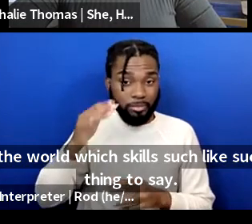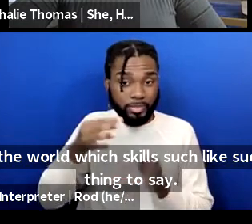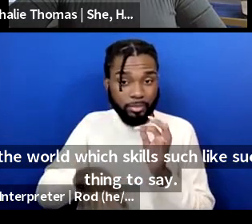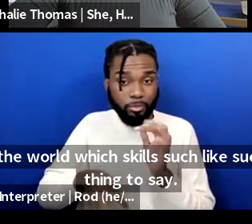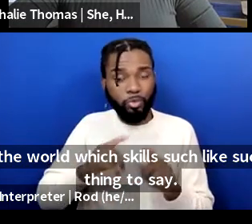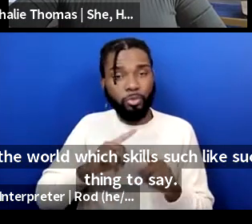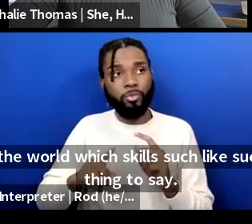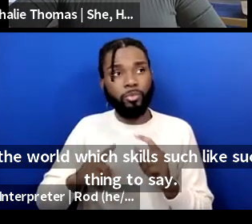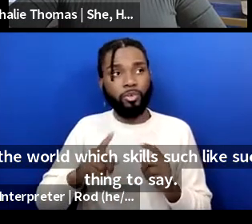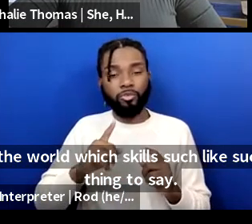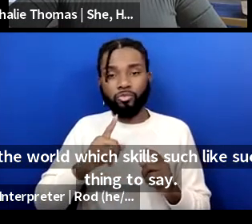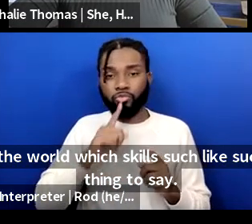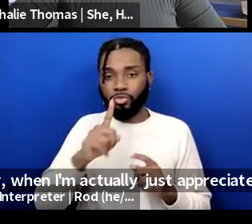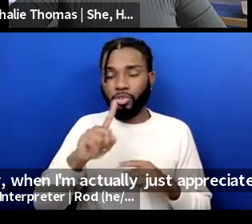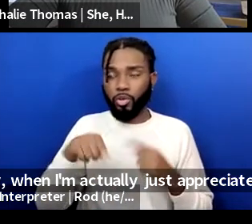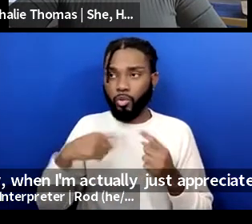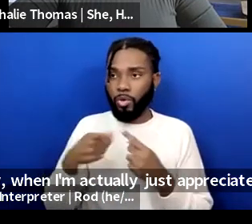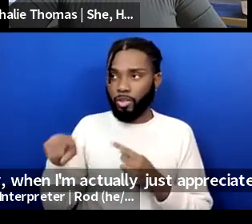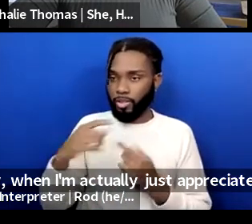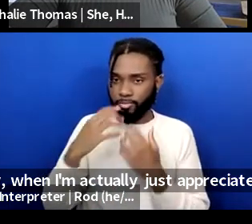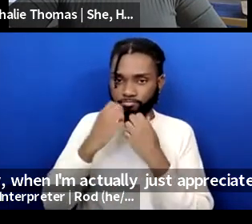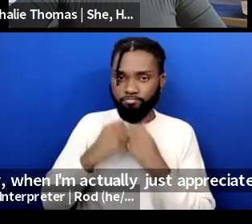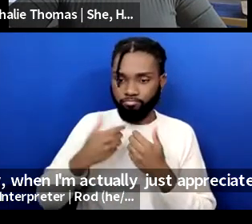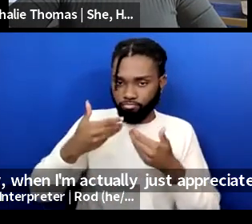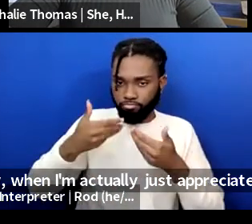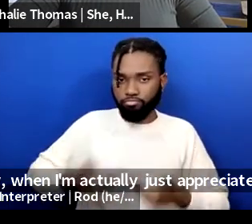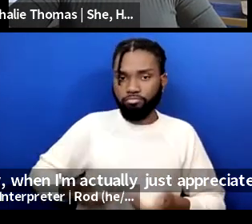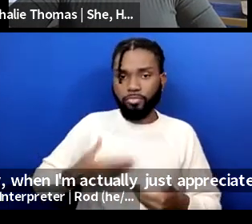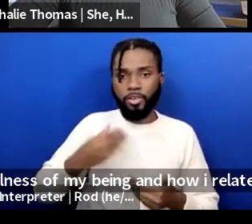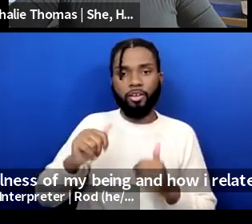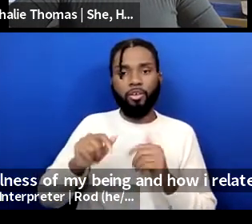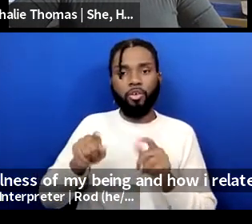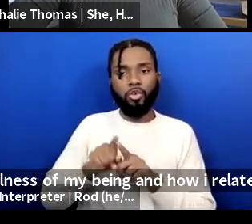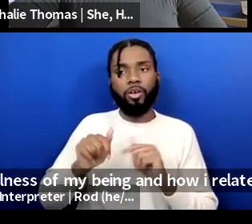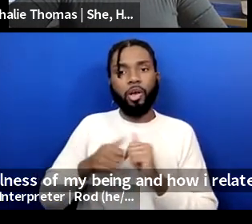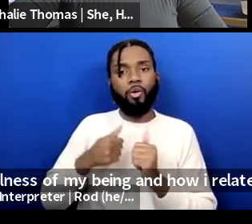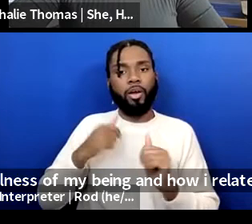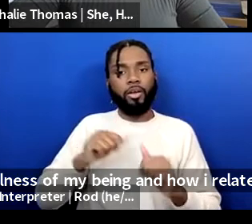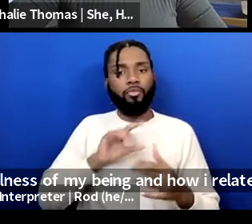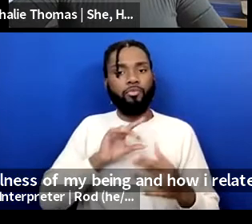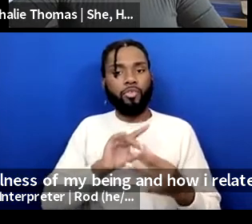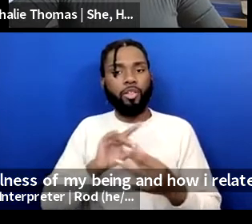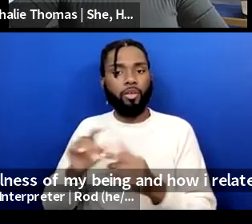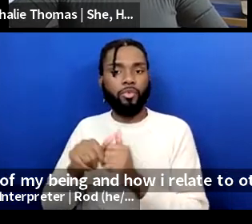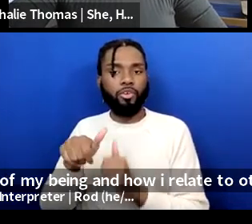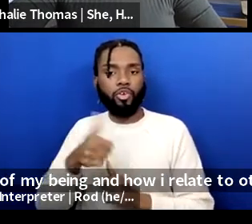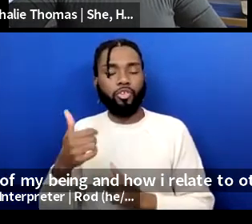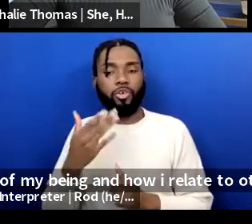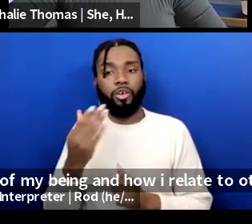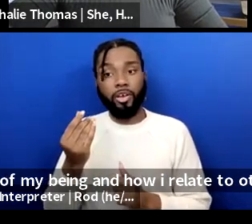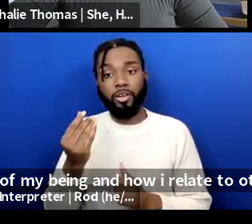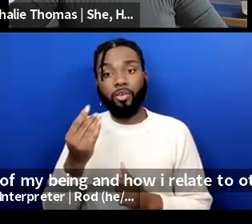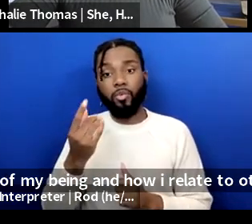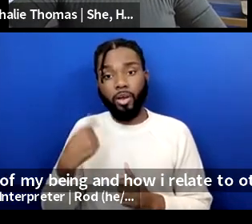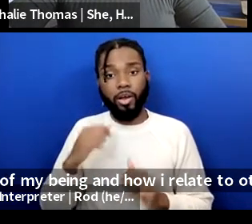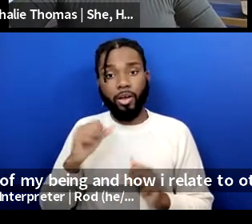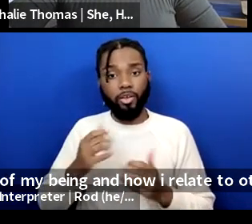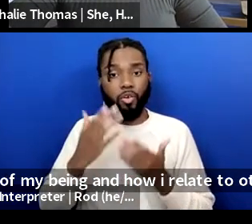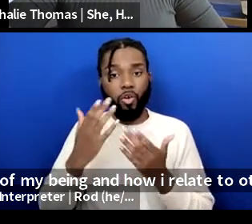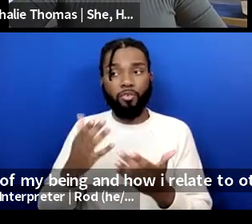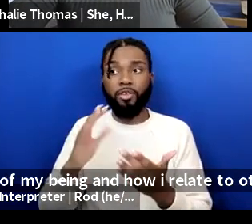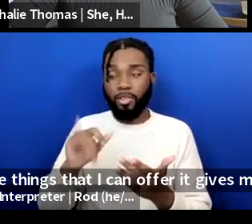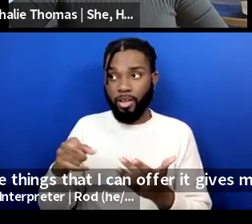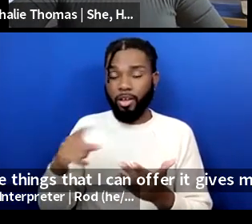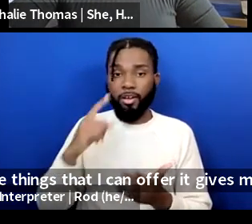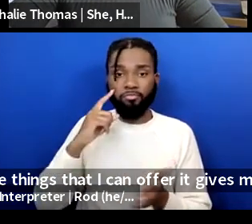just appreciated for the fullness of my being and how I relate to others and the things that I can offer, it gives me nothing but joy to be